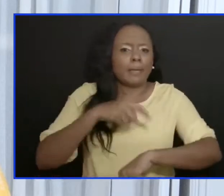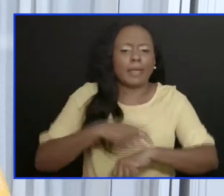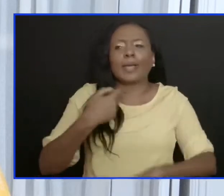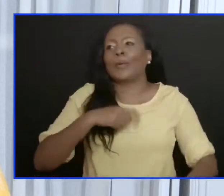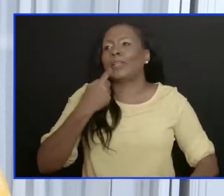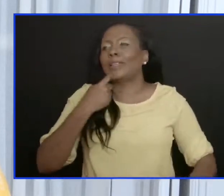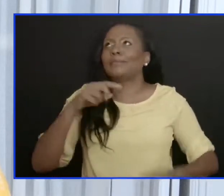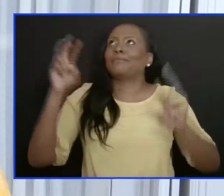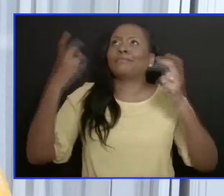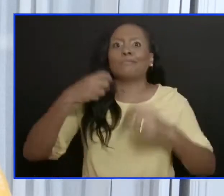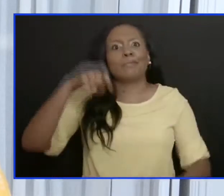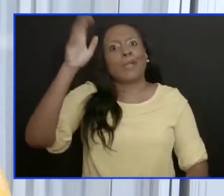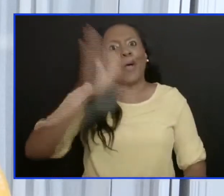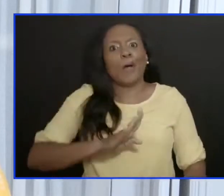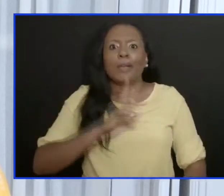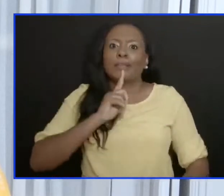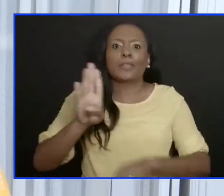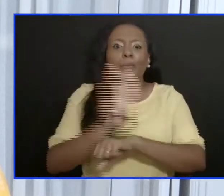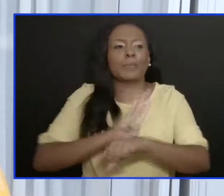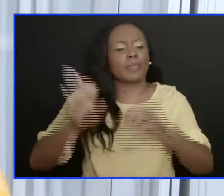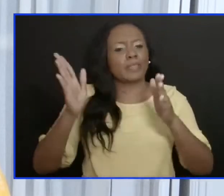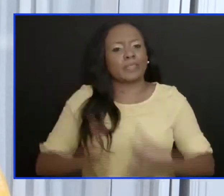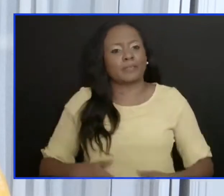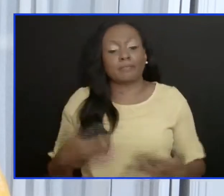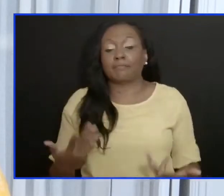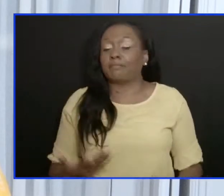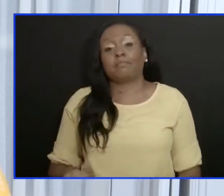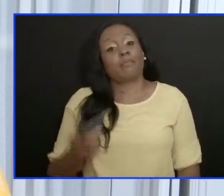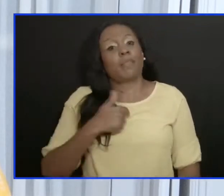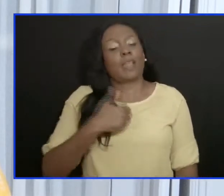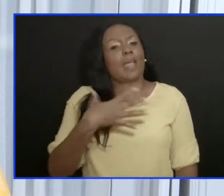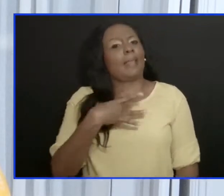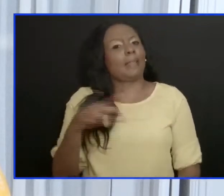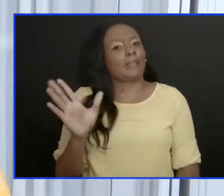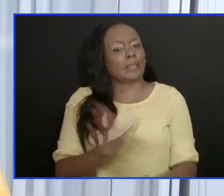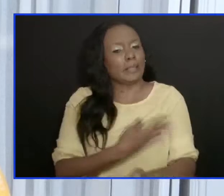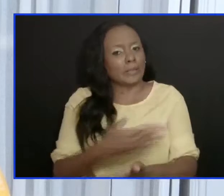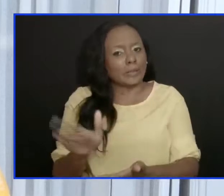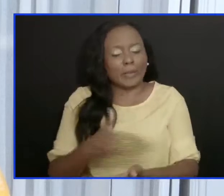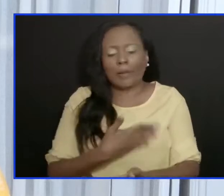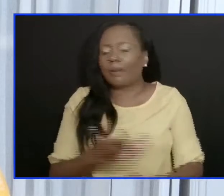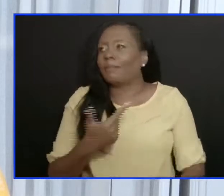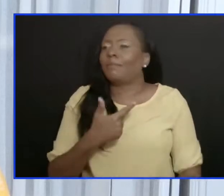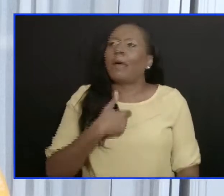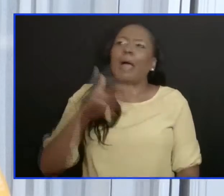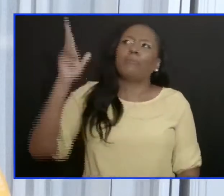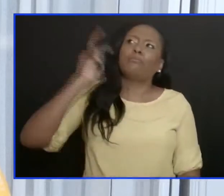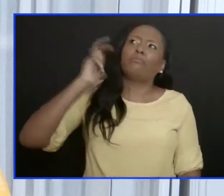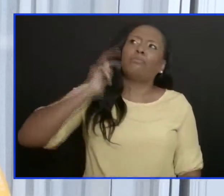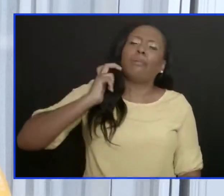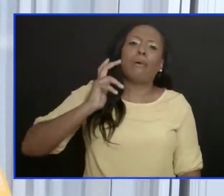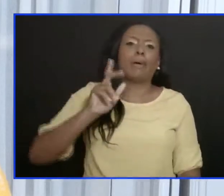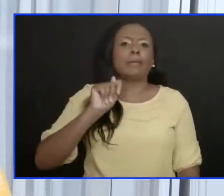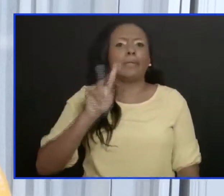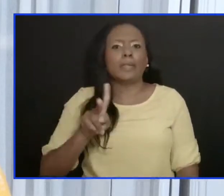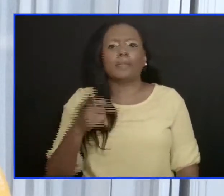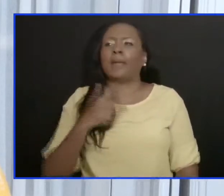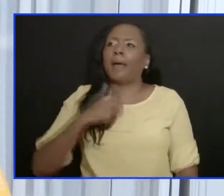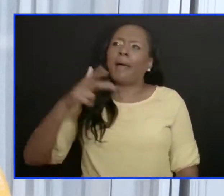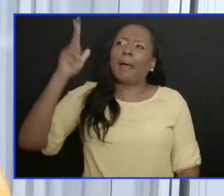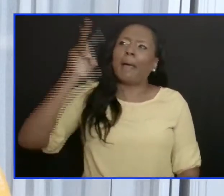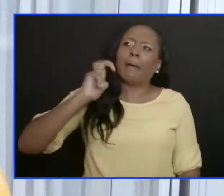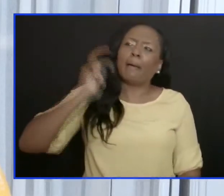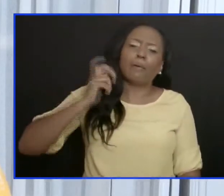Bajan. I very often hum this song too, and every time it is played on television or on the radio, I do